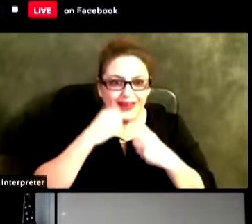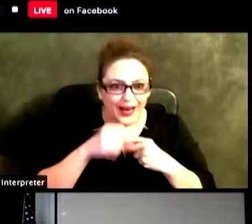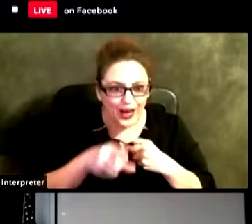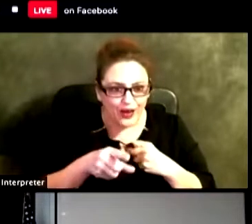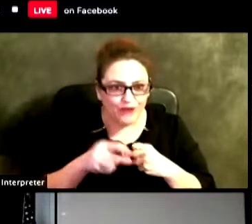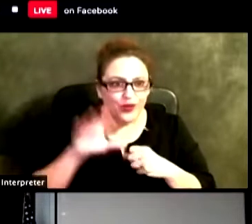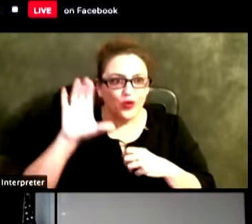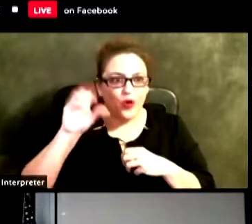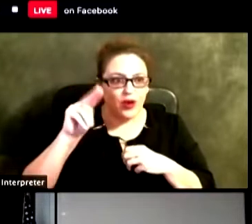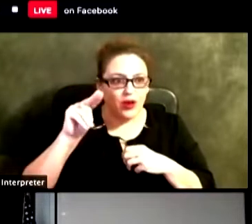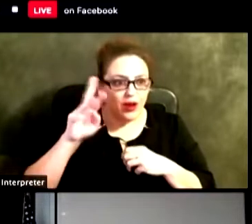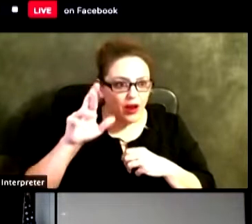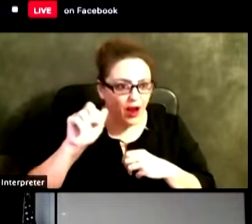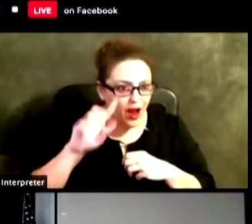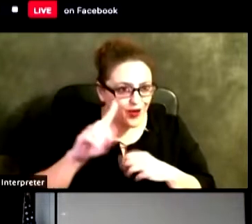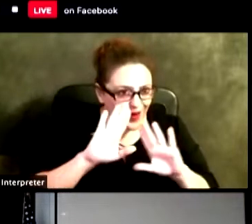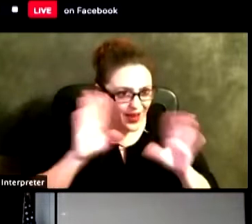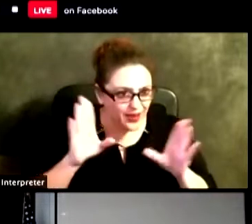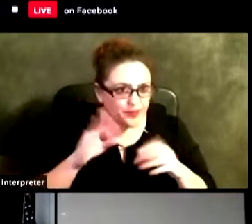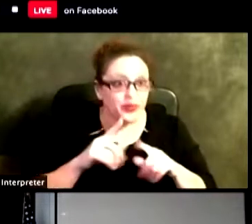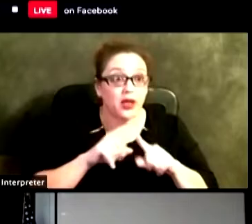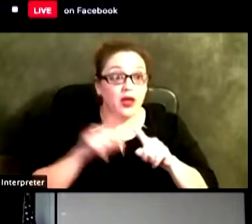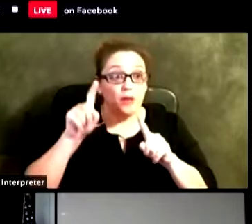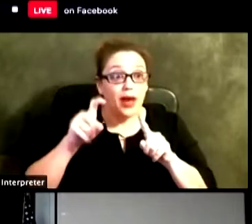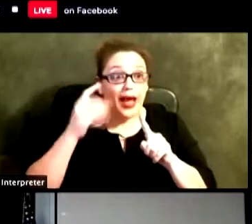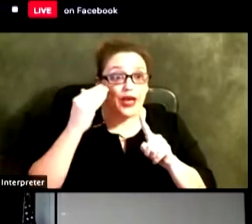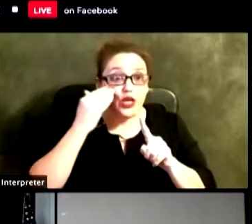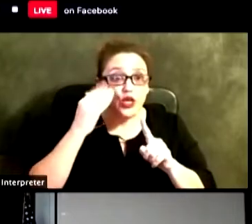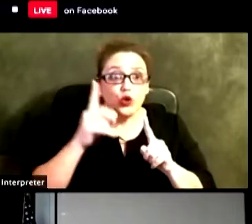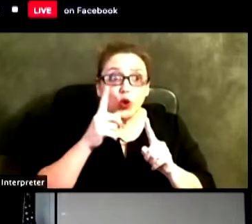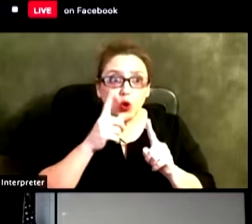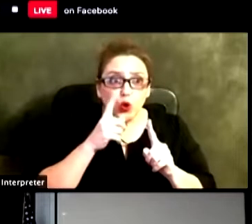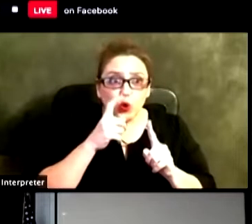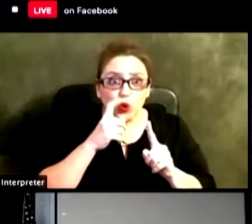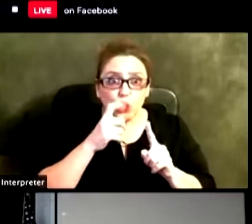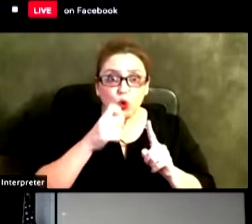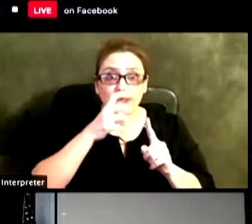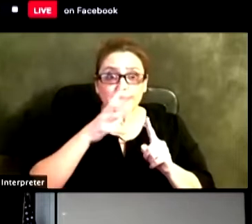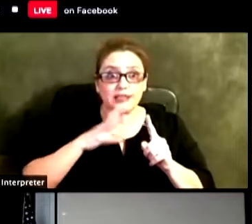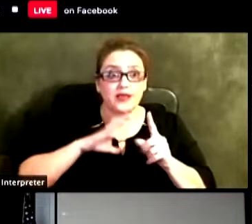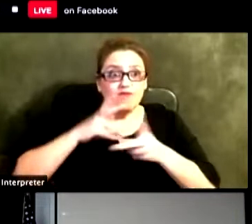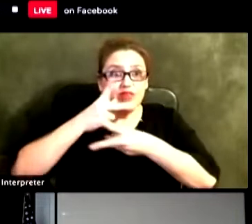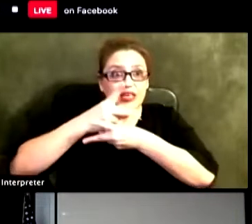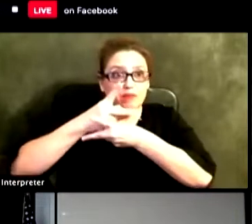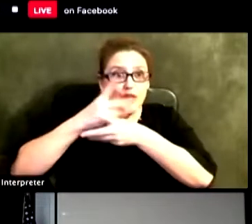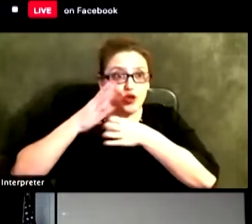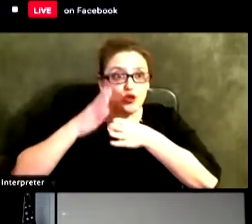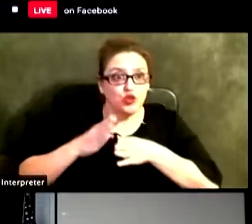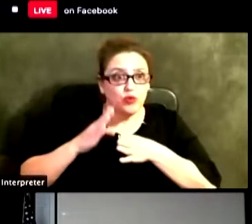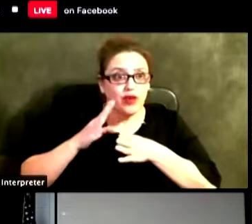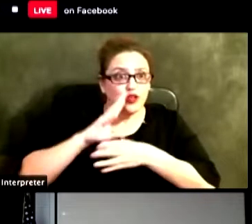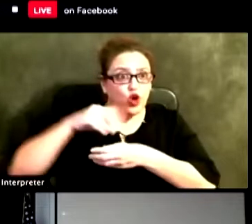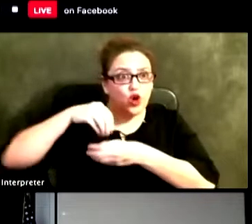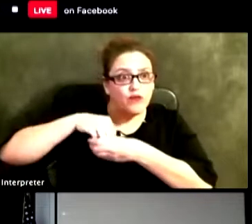comrades. But I need to know who is the female supervisor of internal